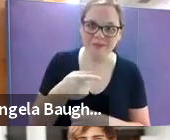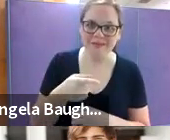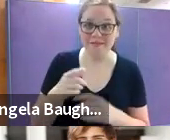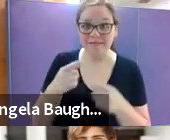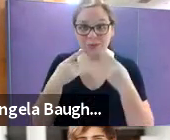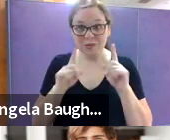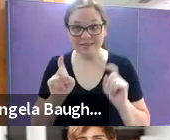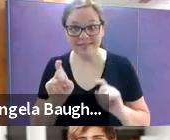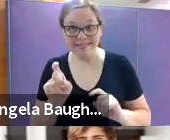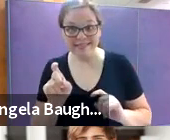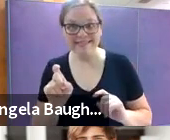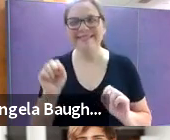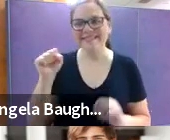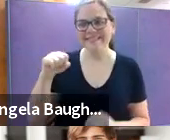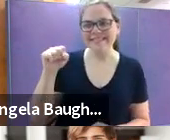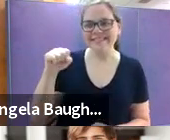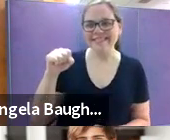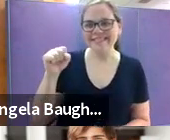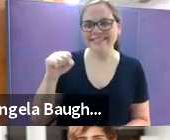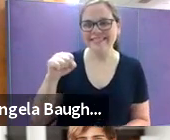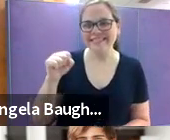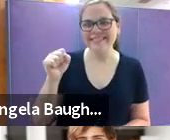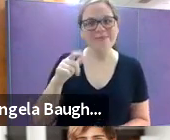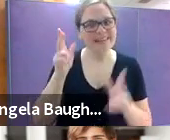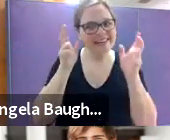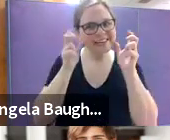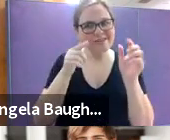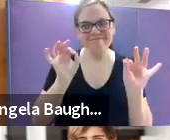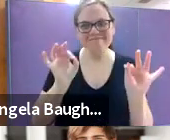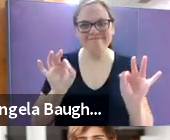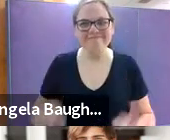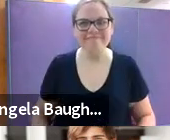work? Yes, yes, we can hear you.